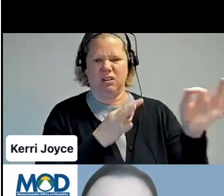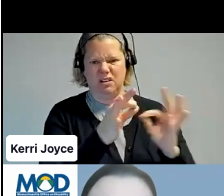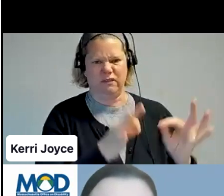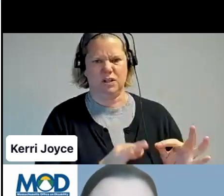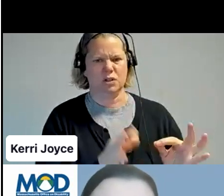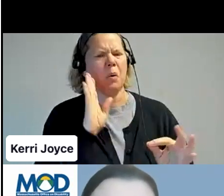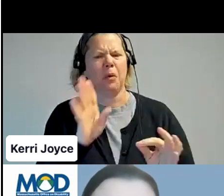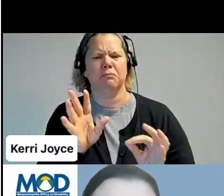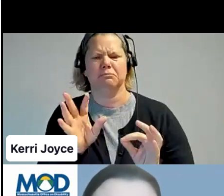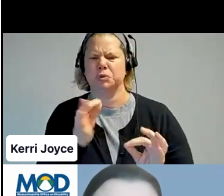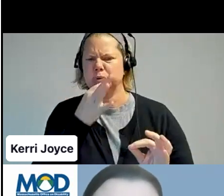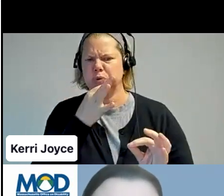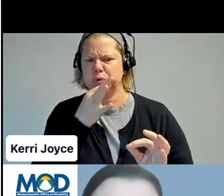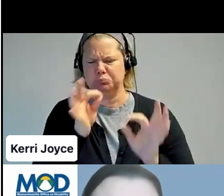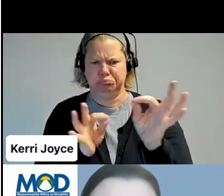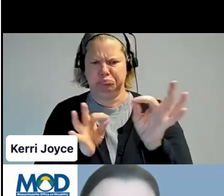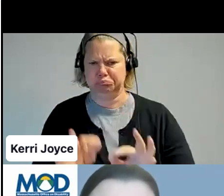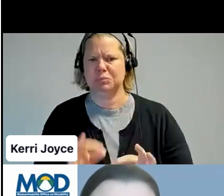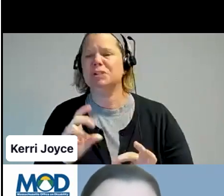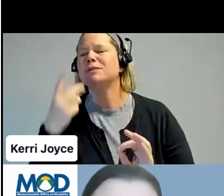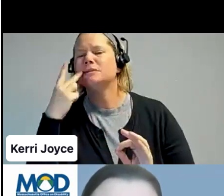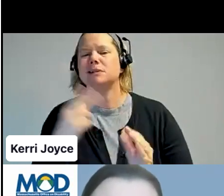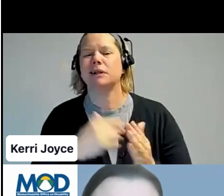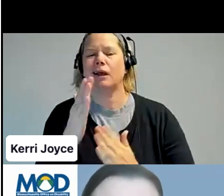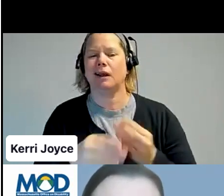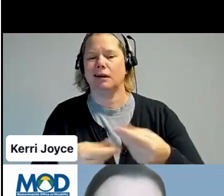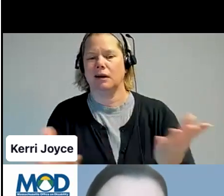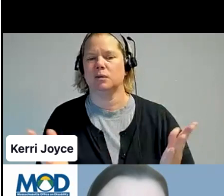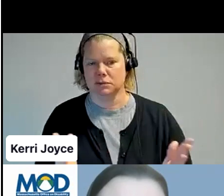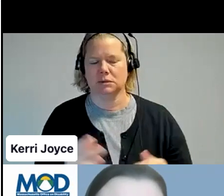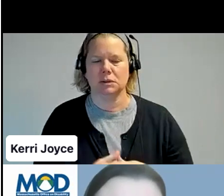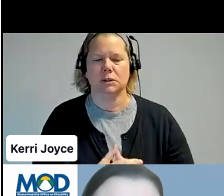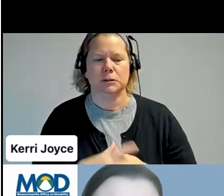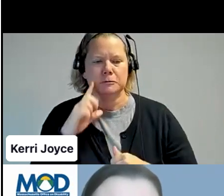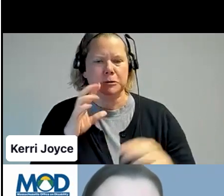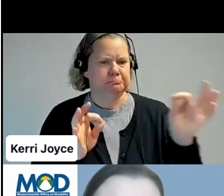you can also see your handout for further examples of this distinction.